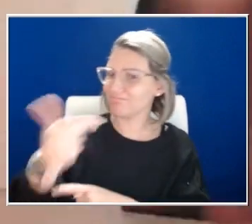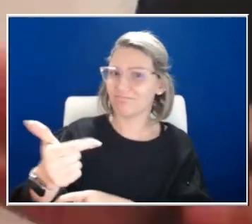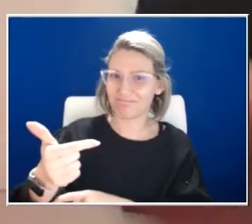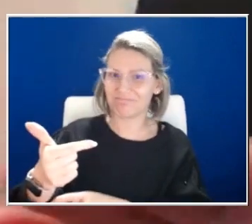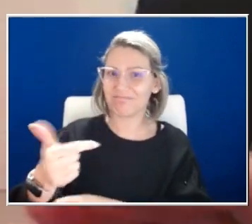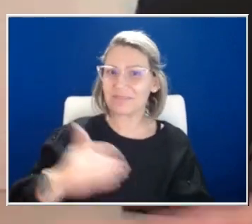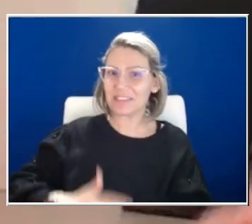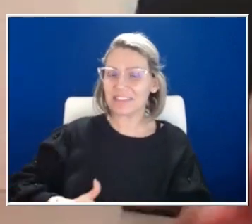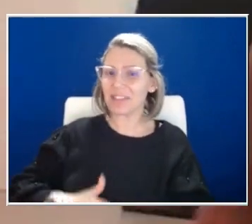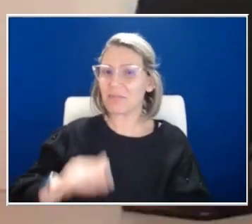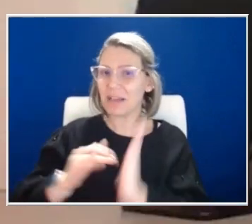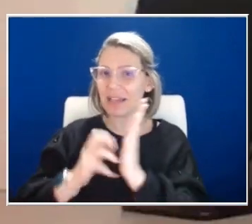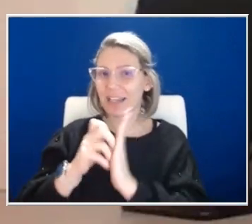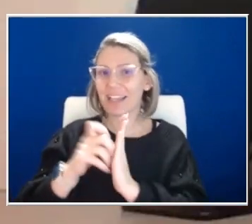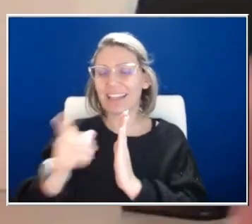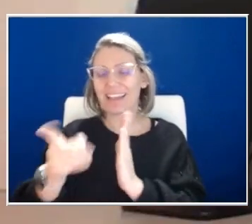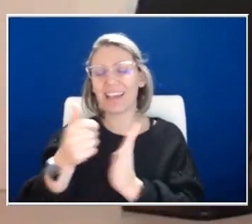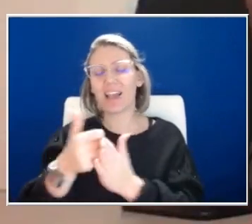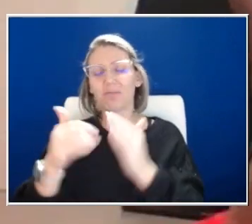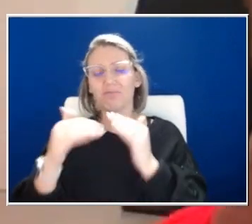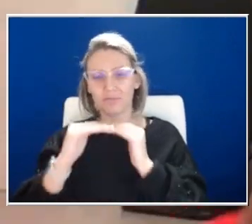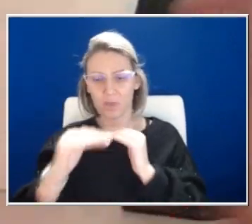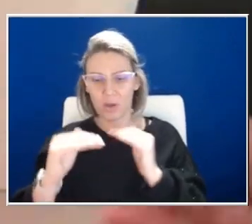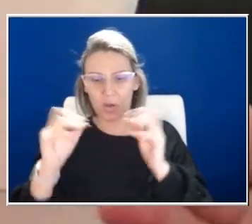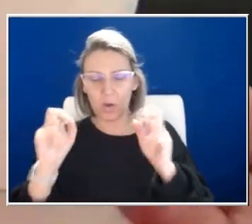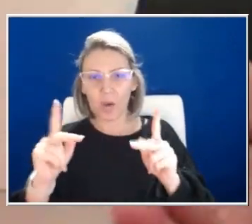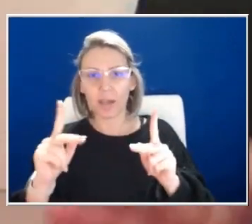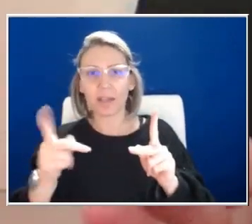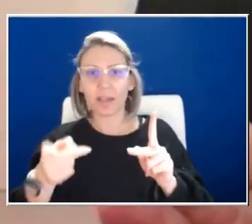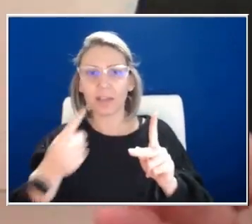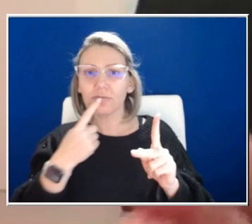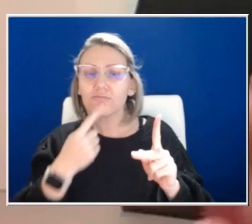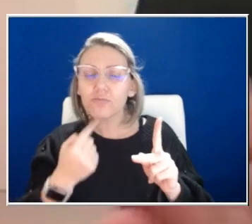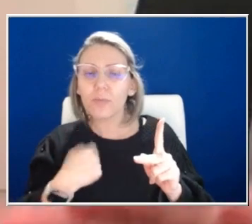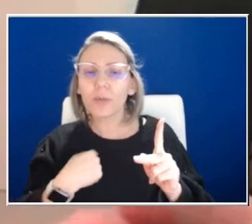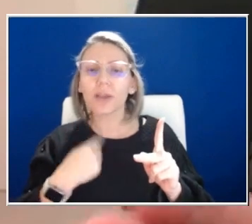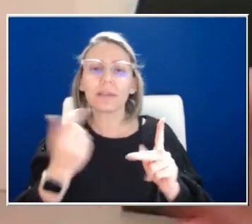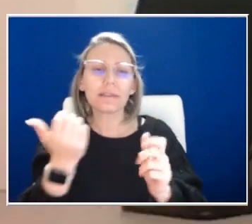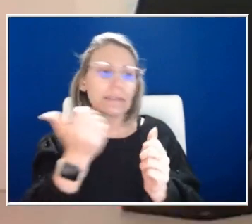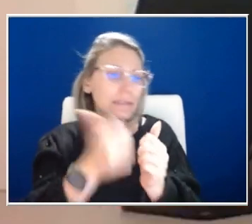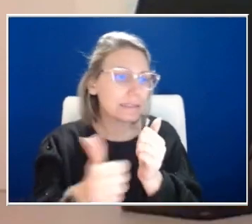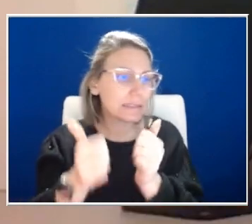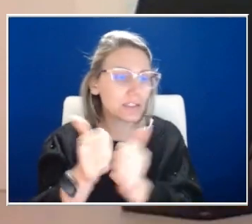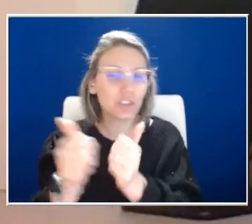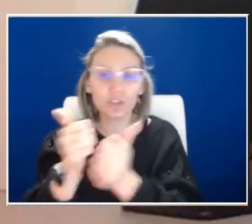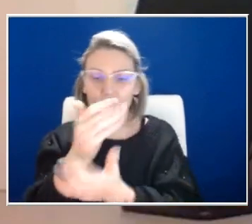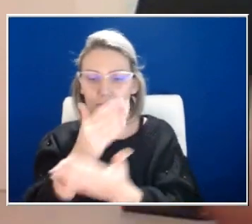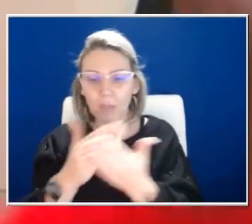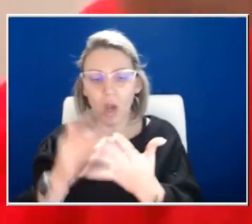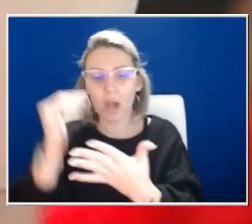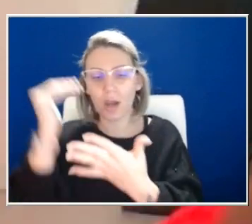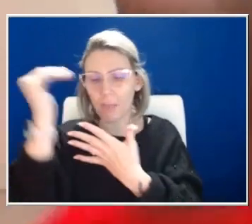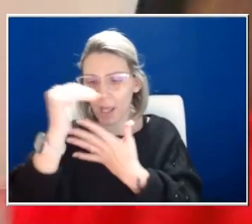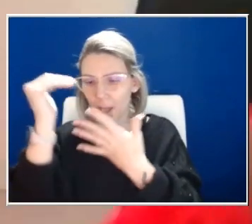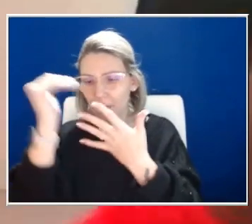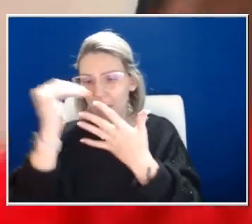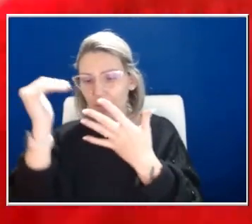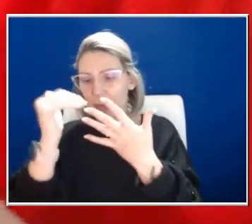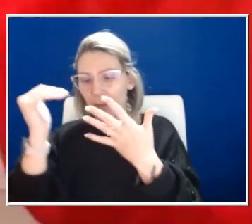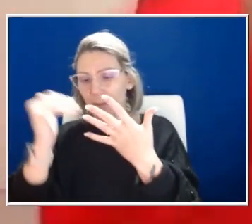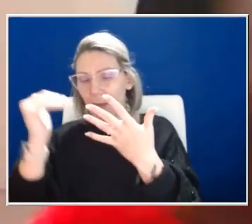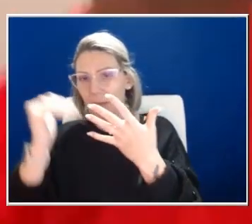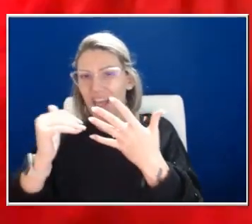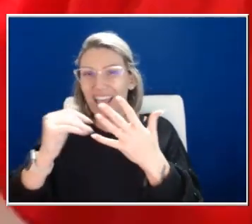he stabilized me. He told me each area that I was going to go through and what he was going to do. He drew the